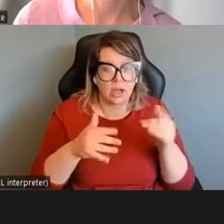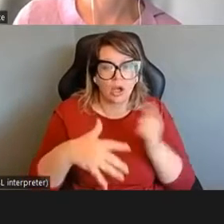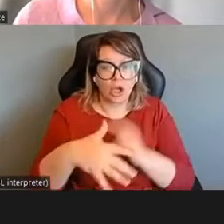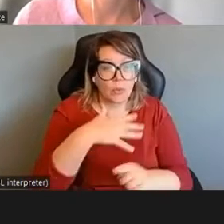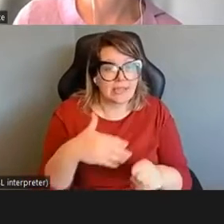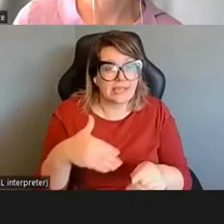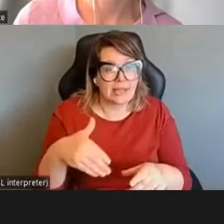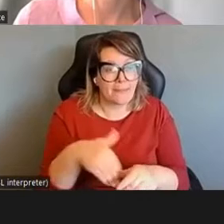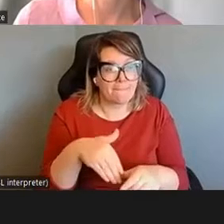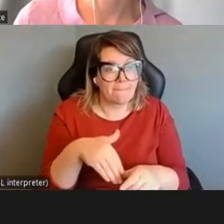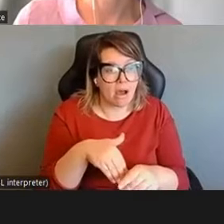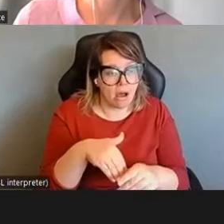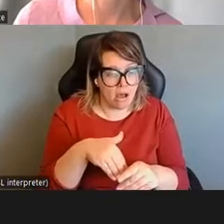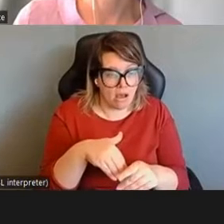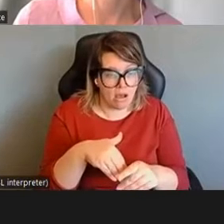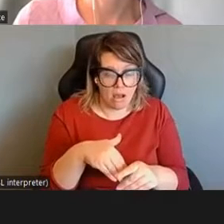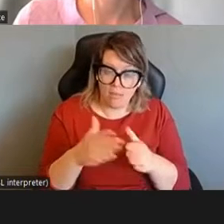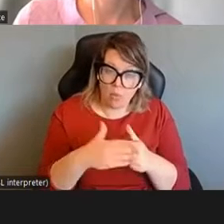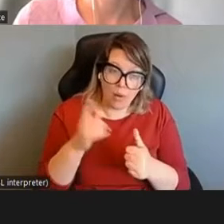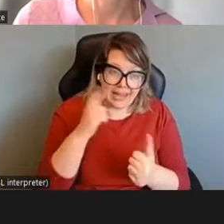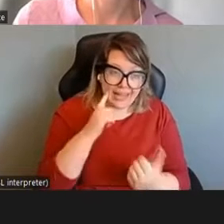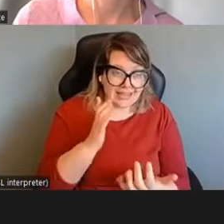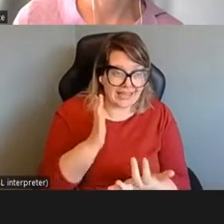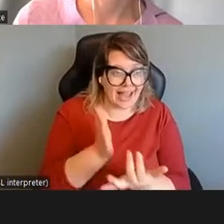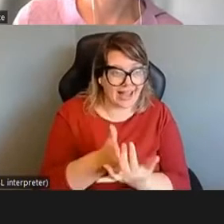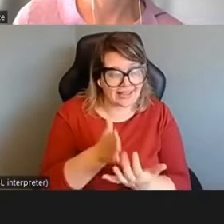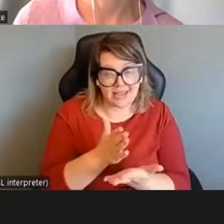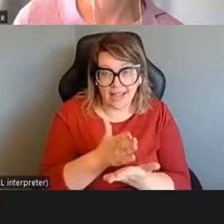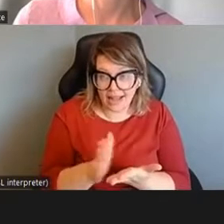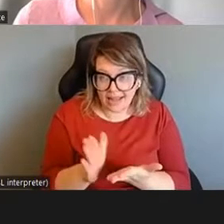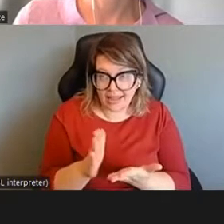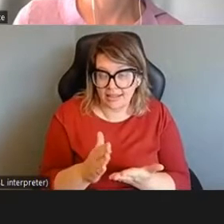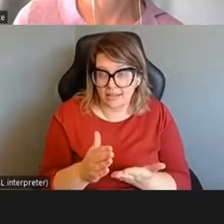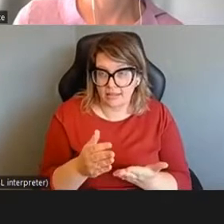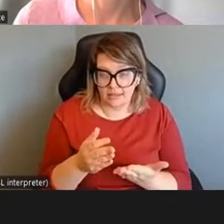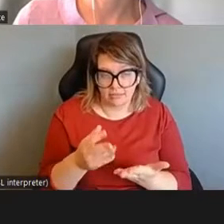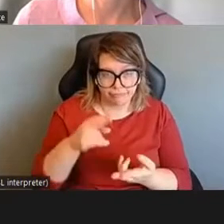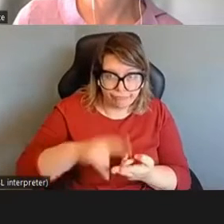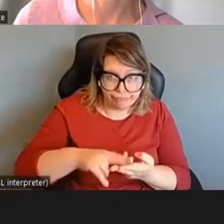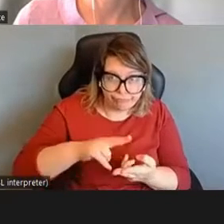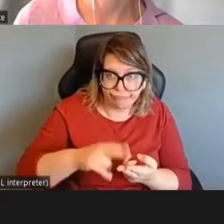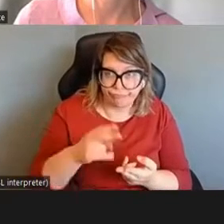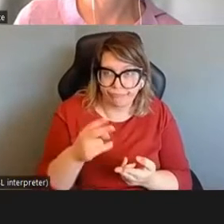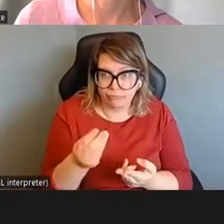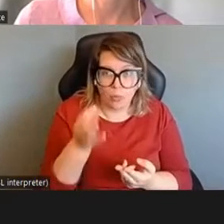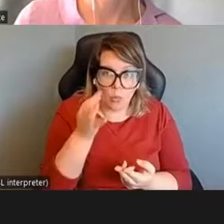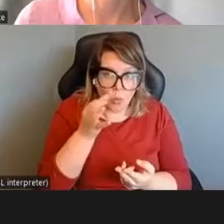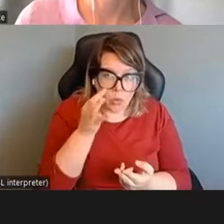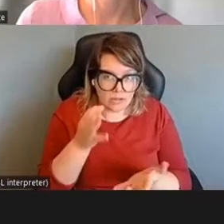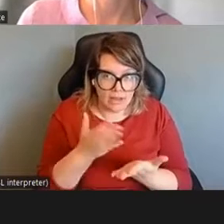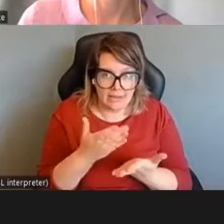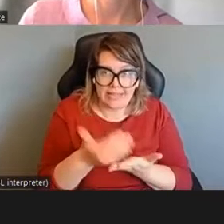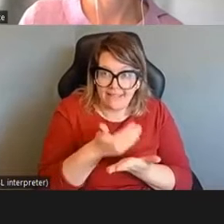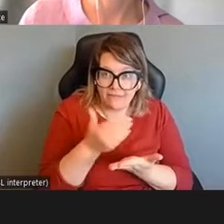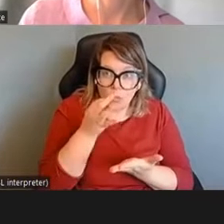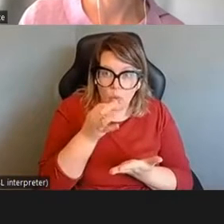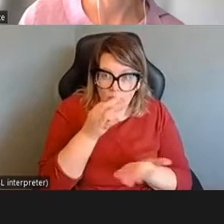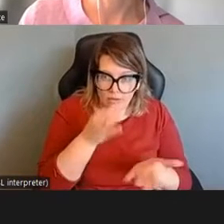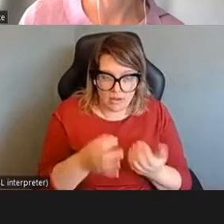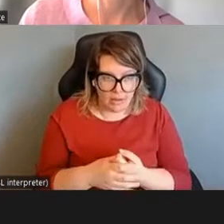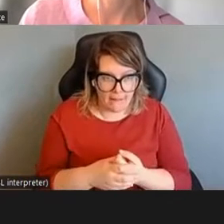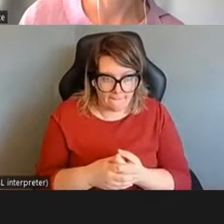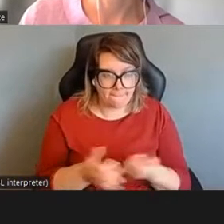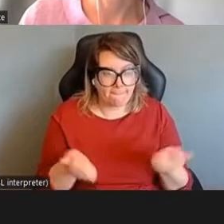ability to have within reach, easy, clean, and affordable water. And the group then identified